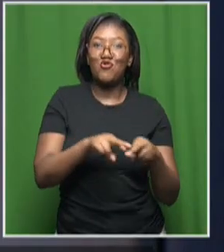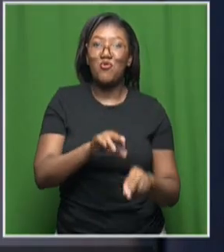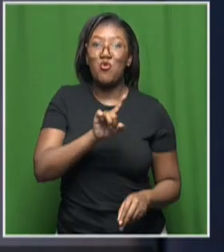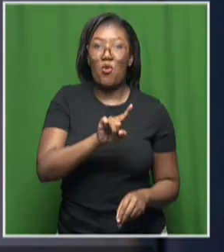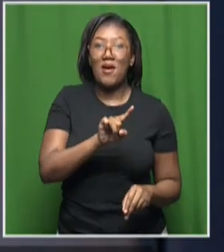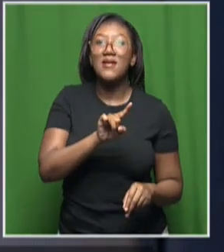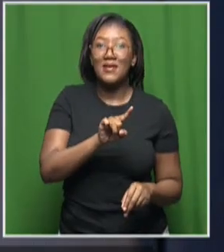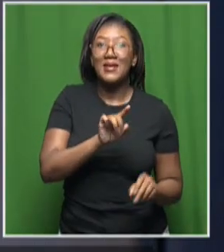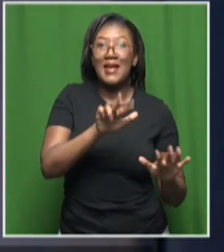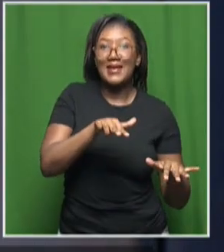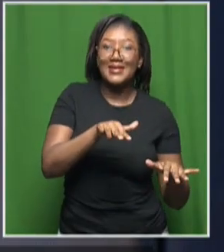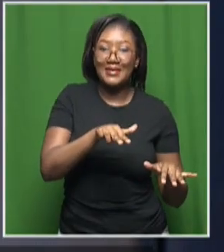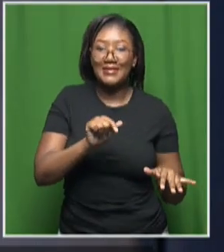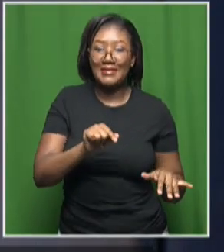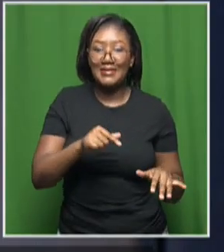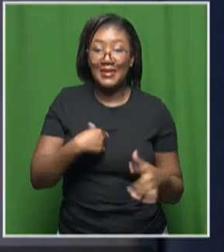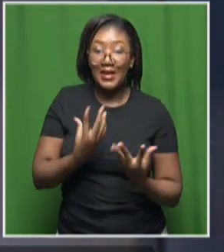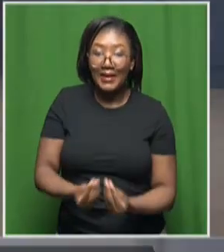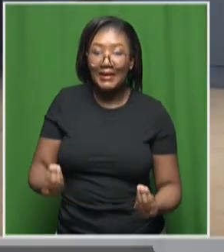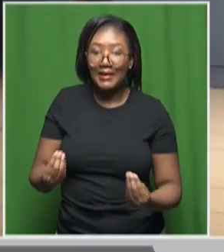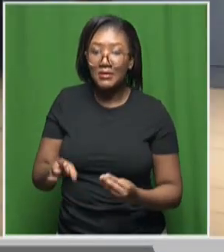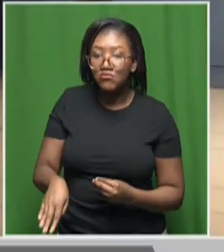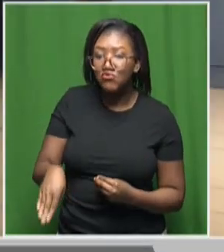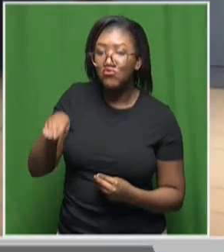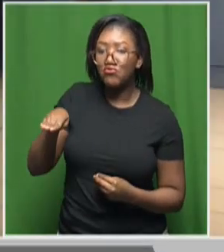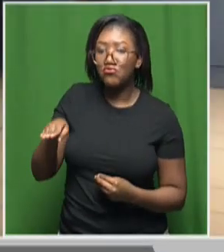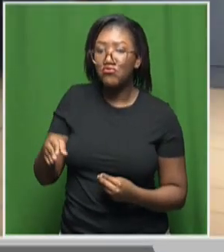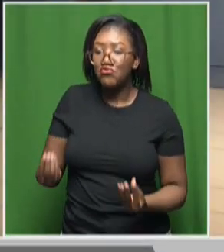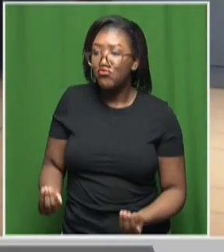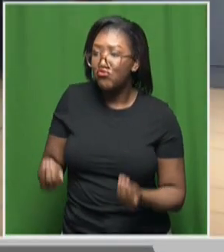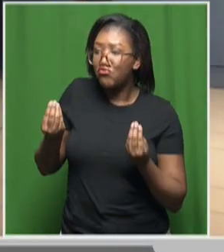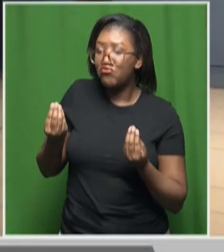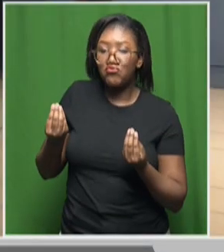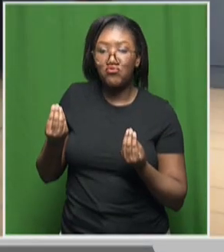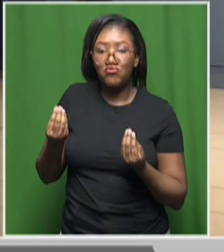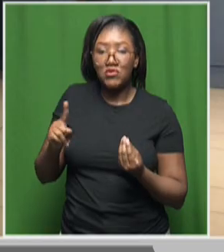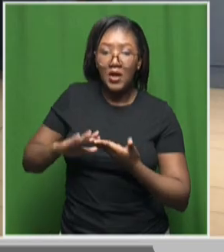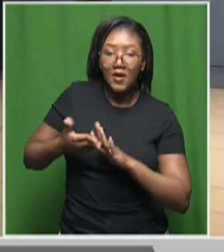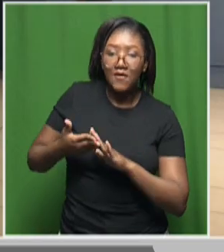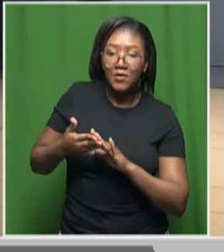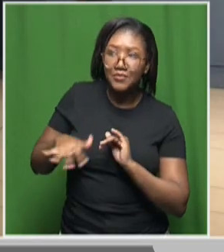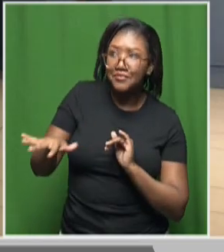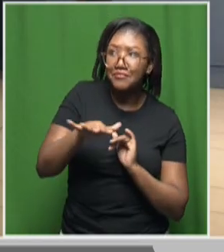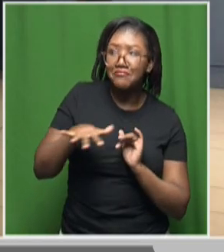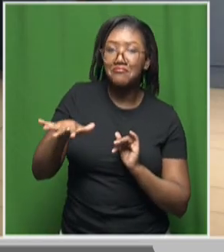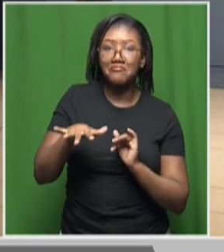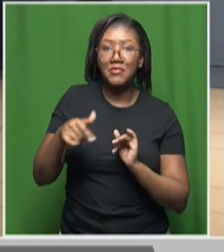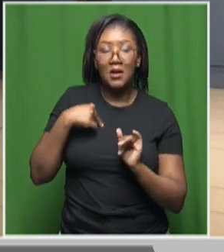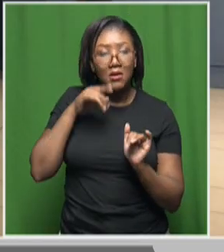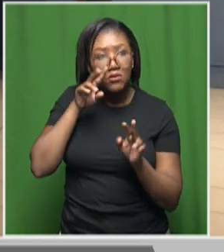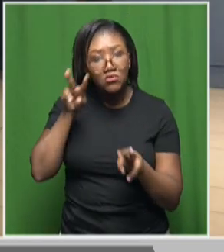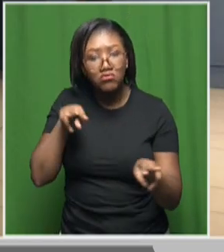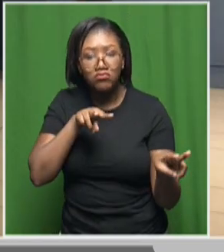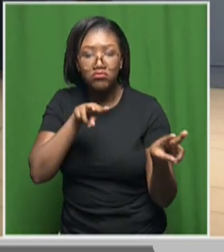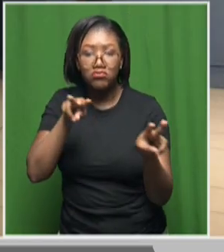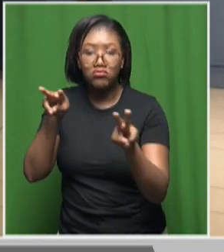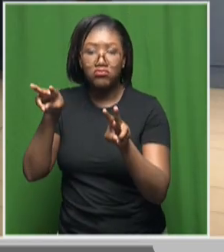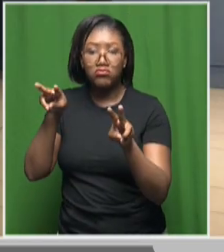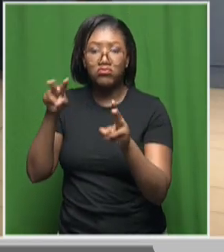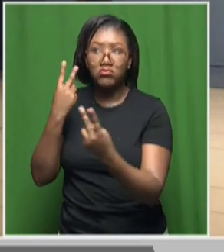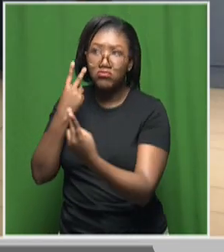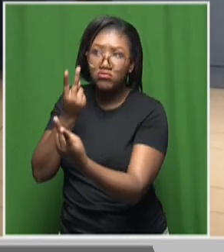the kids that grew up in that environment, that grew up, that get to reap